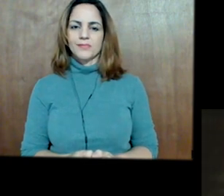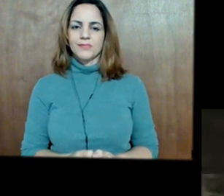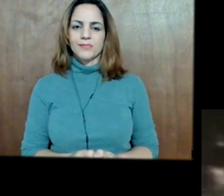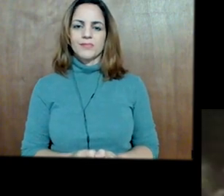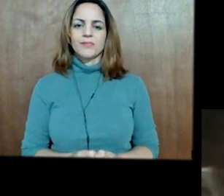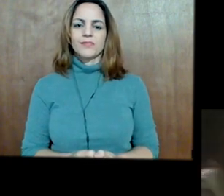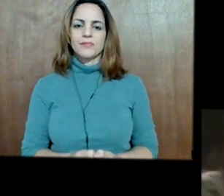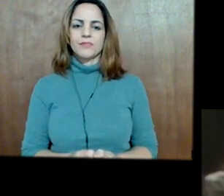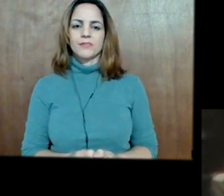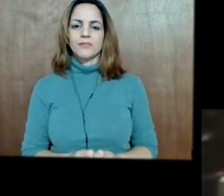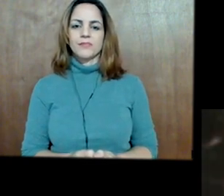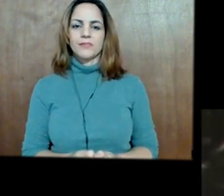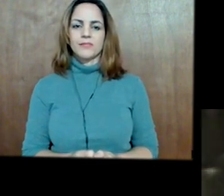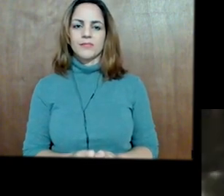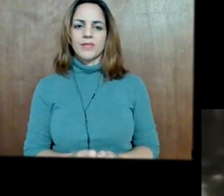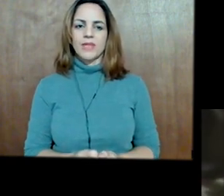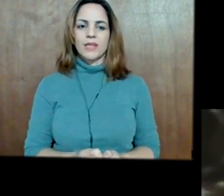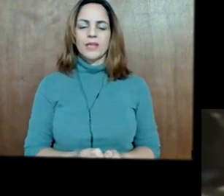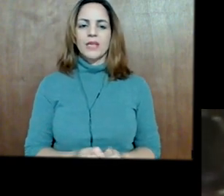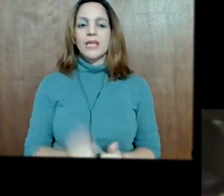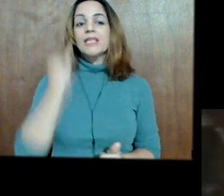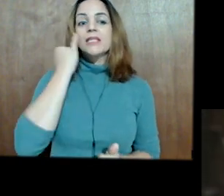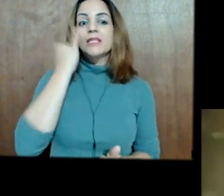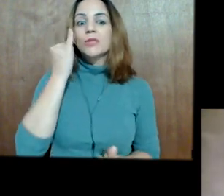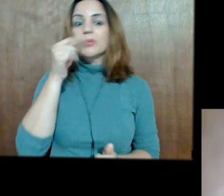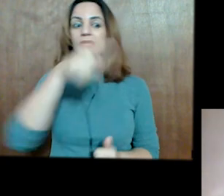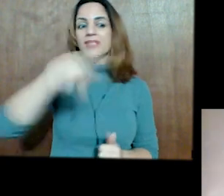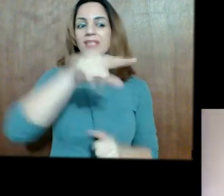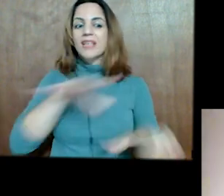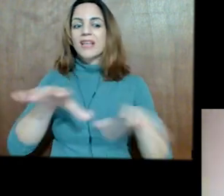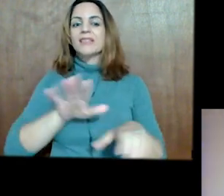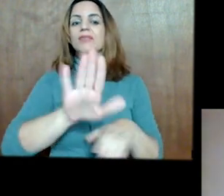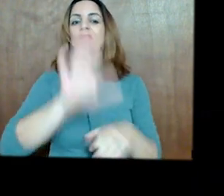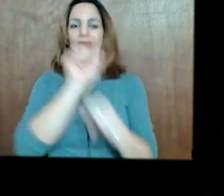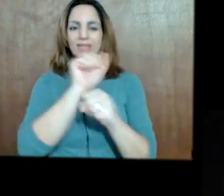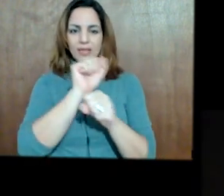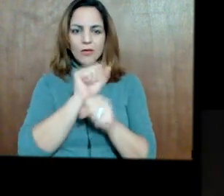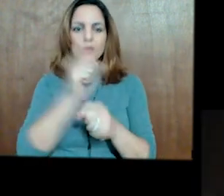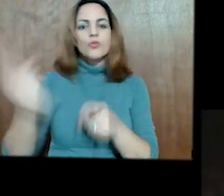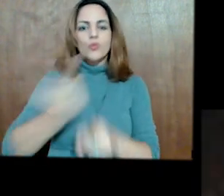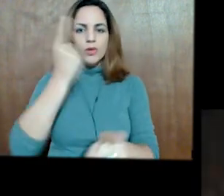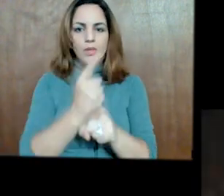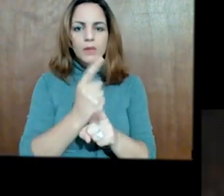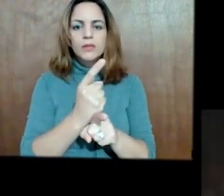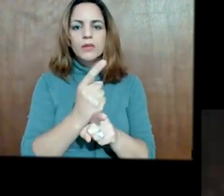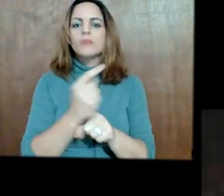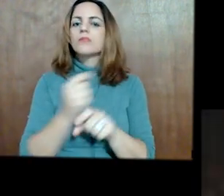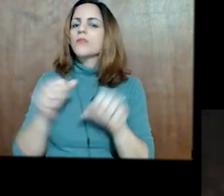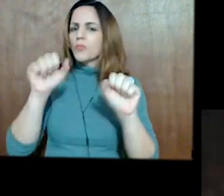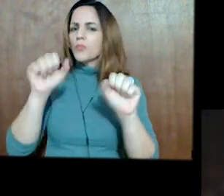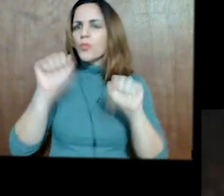If you're doing your work properly, you have a feeling of where people want to go, what they're ready to do.